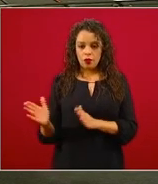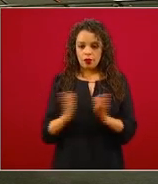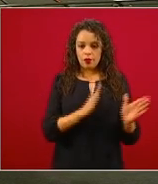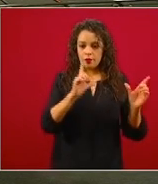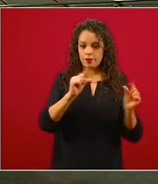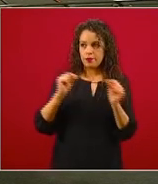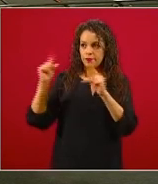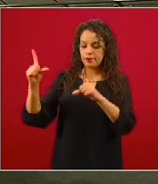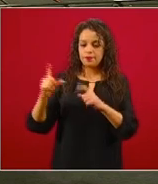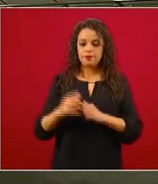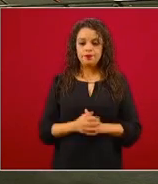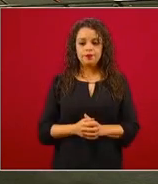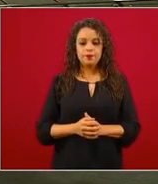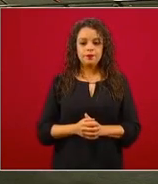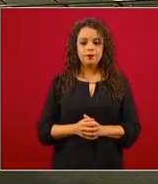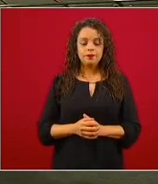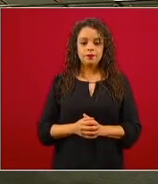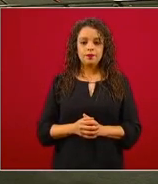Next slide.